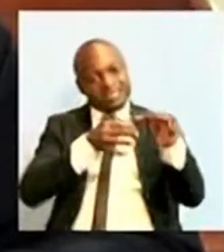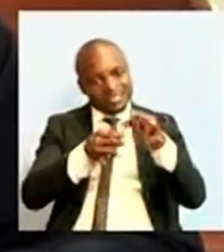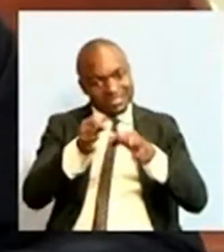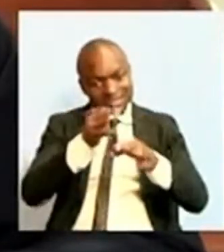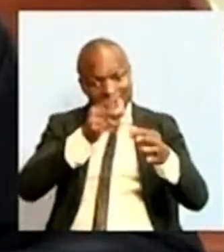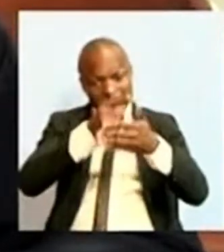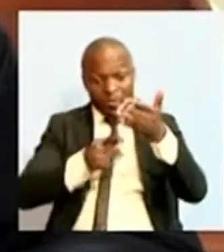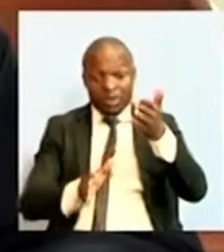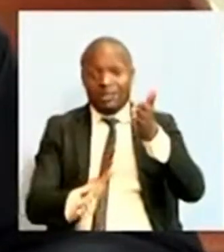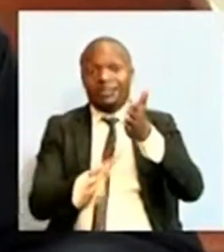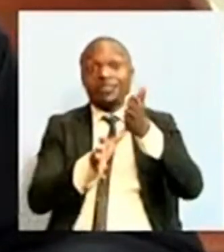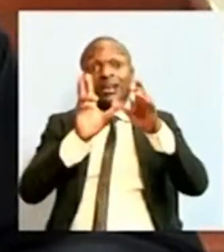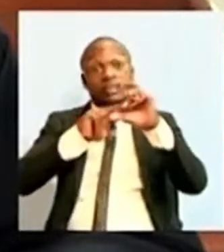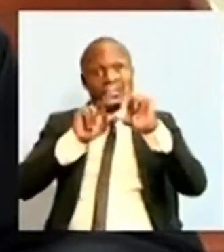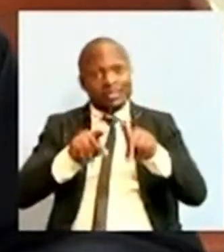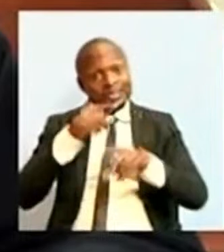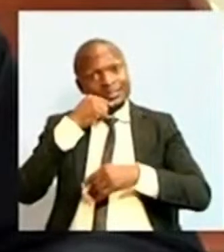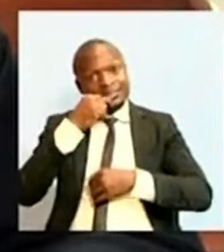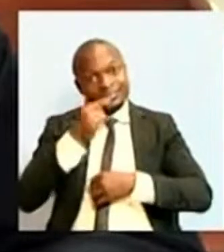the Vice Chair has said.